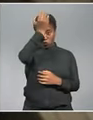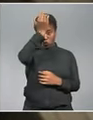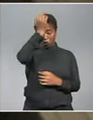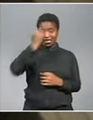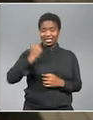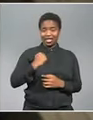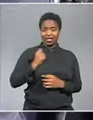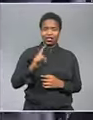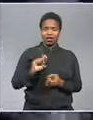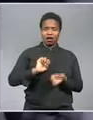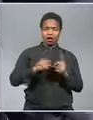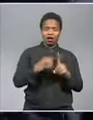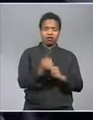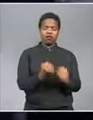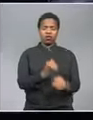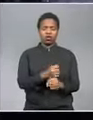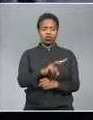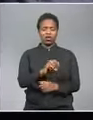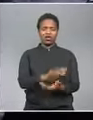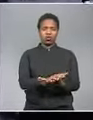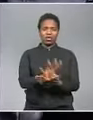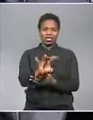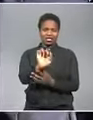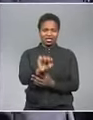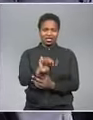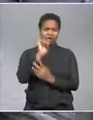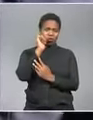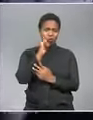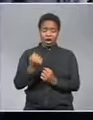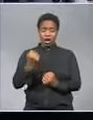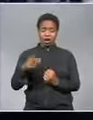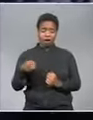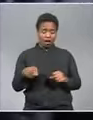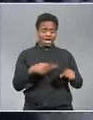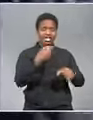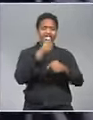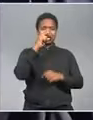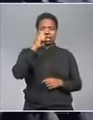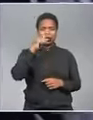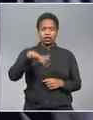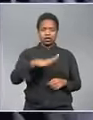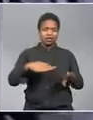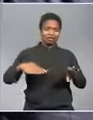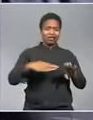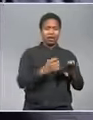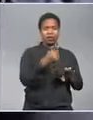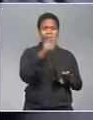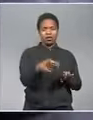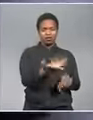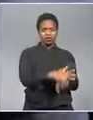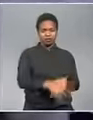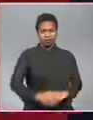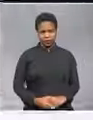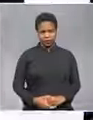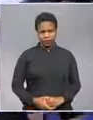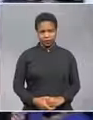son was involved in a car crash in 2014 when his Porsche collided with a taxi in Sandton, killing passenger Phumzile Dube.